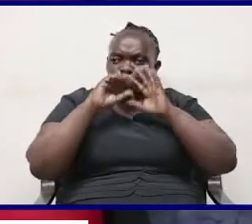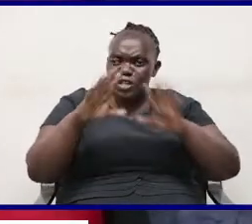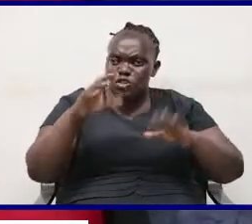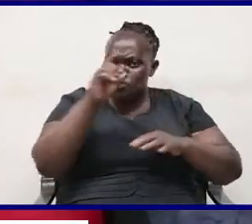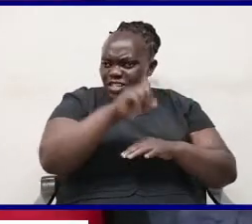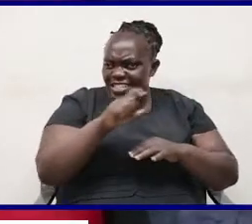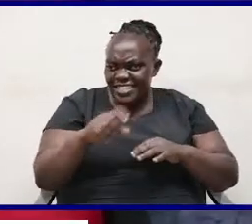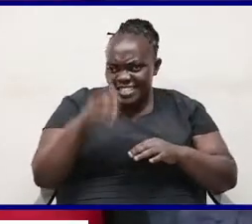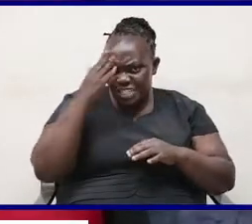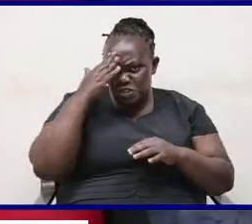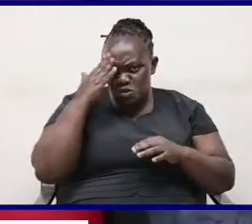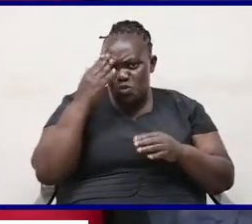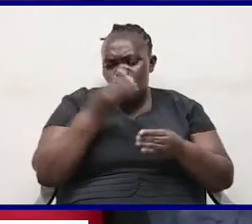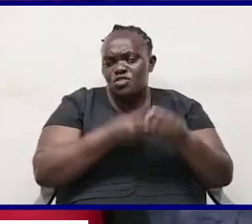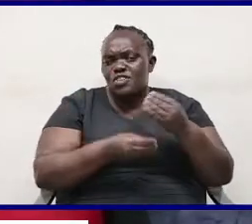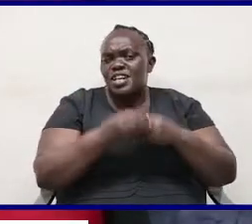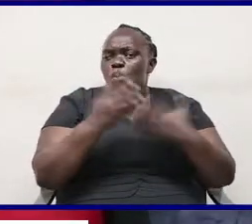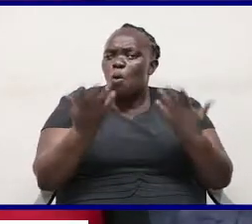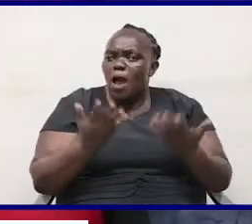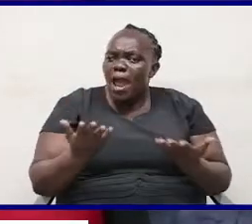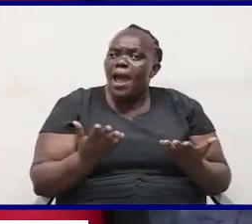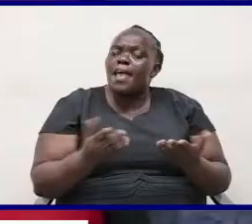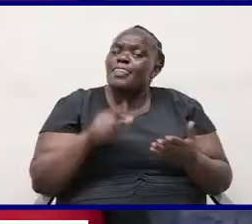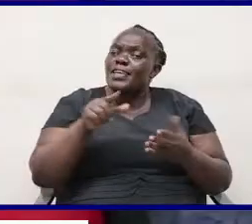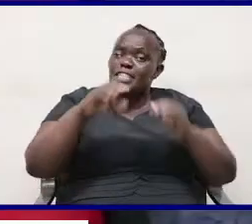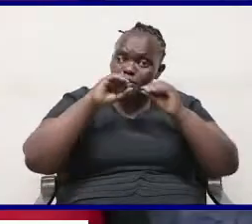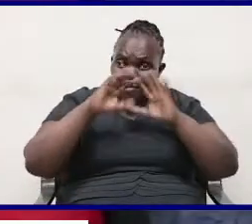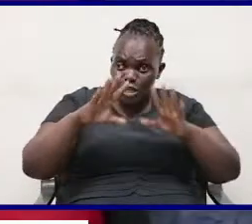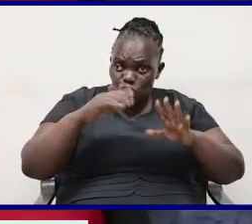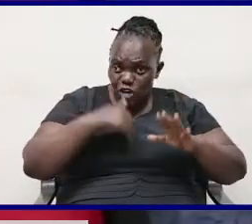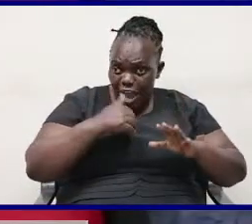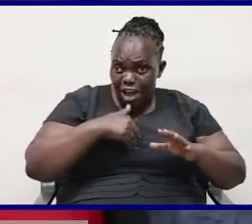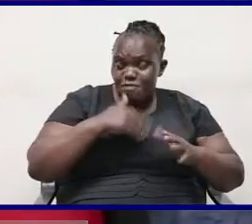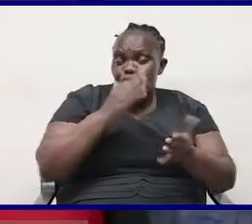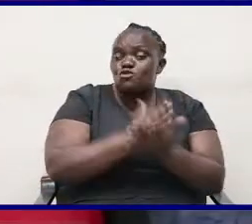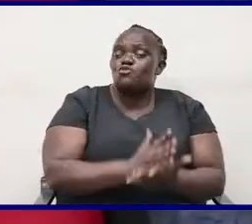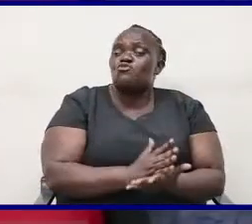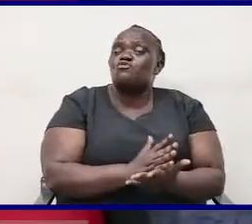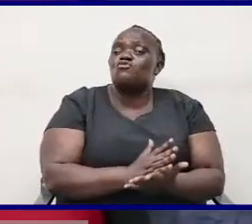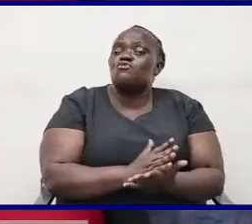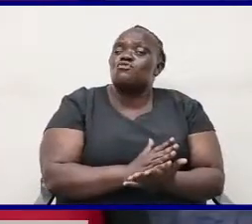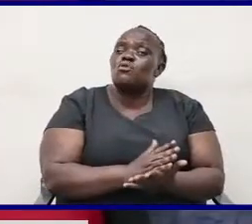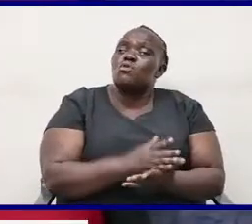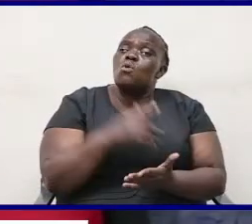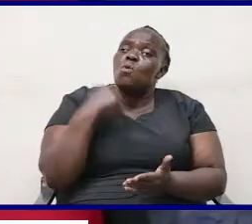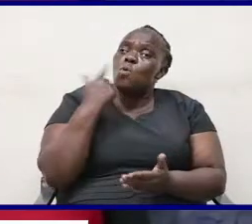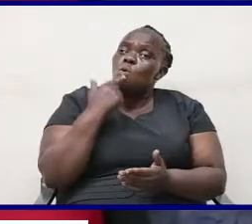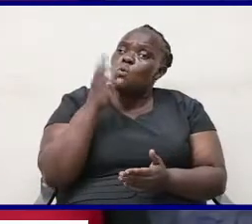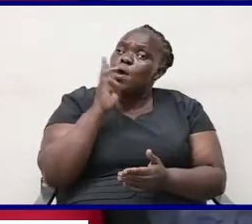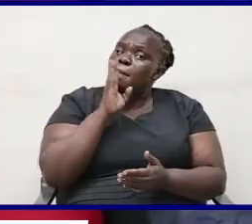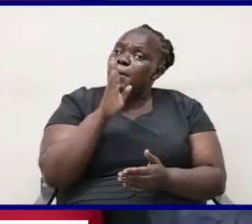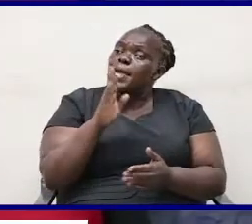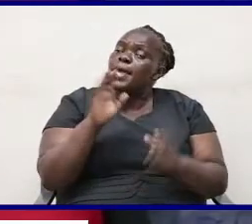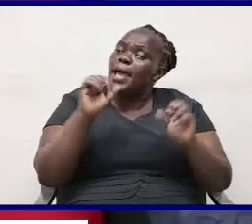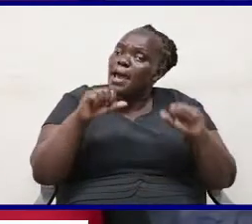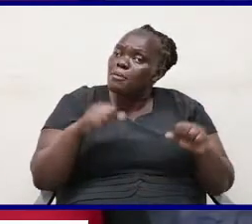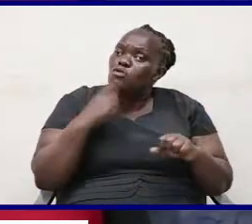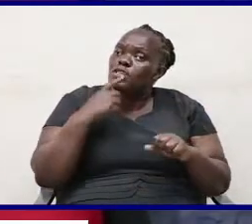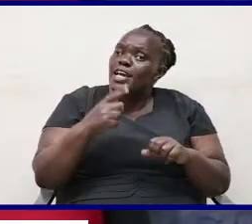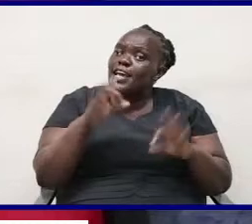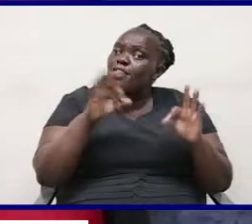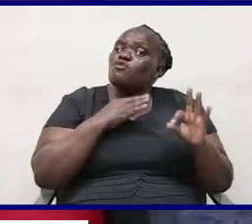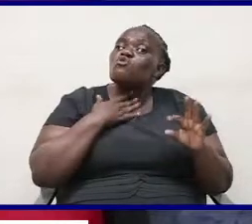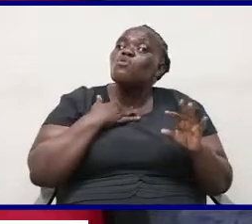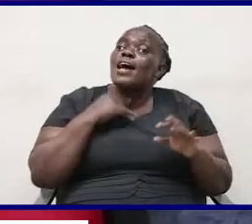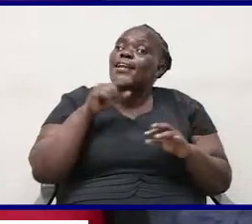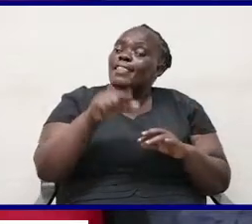you need around trade. Yeah. And we have that information big time. We are the ones who will be able to tell you, if you want to